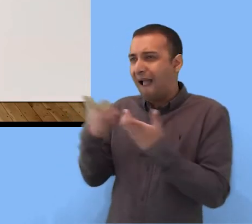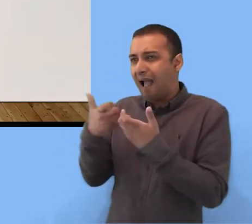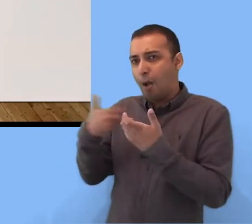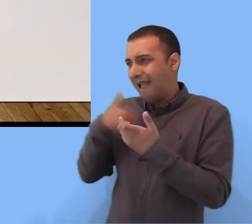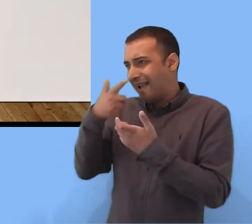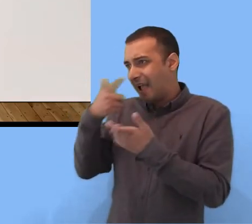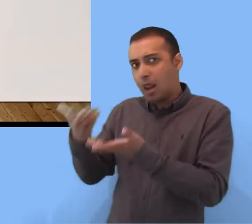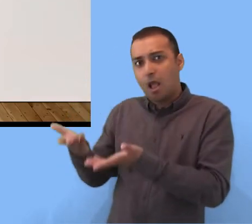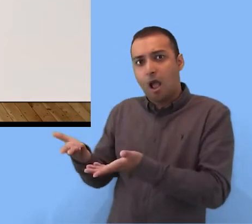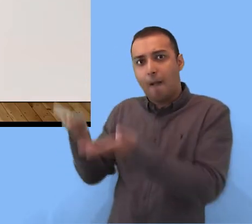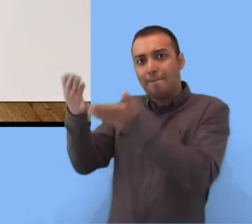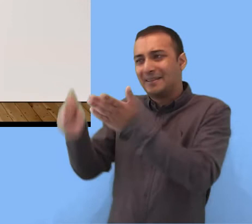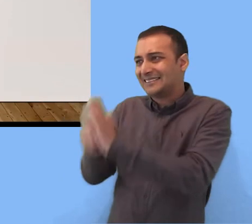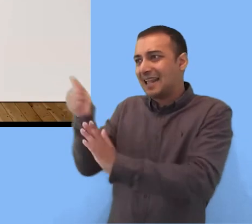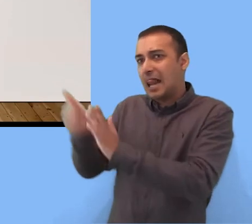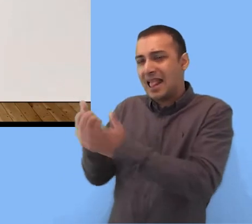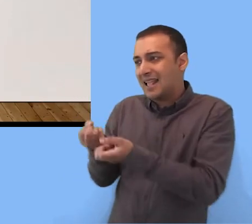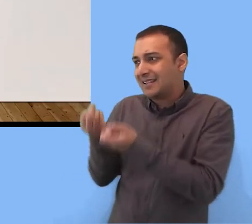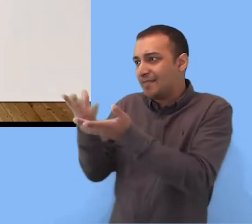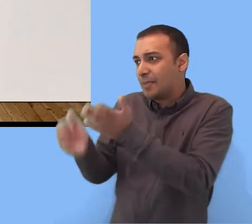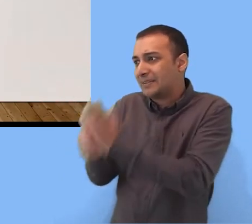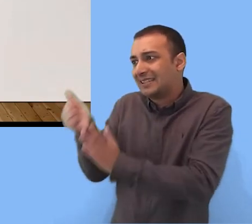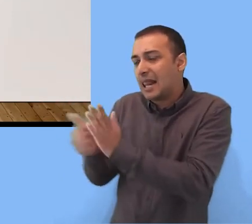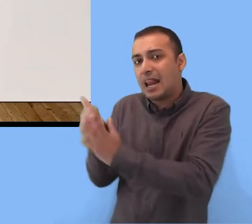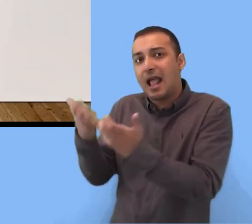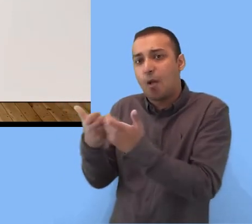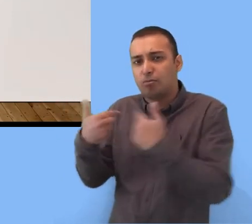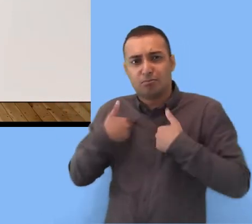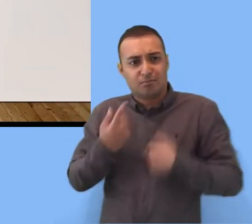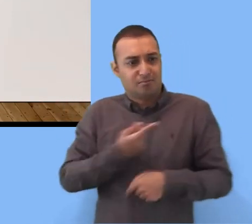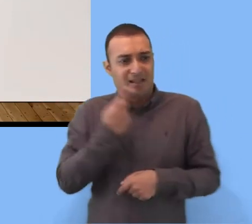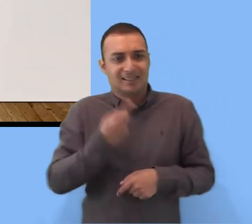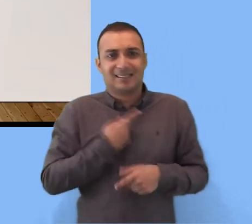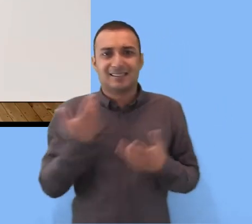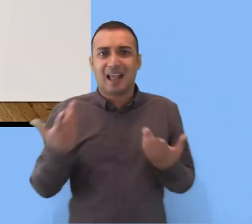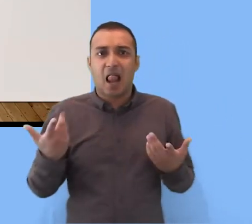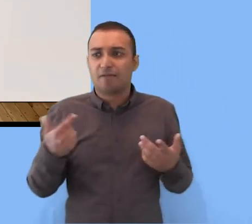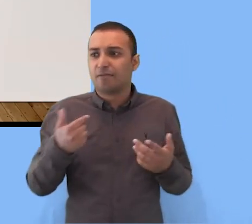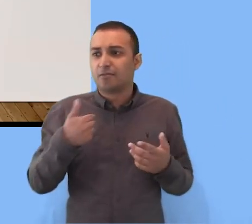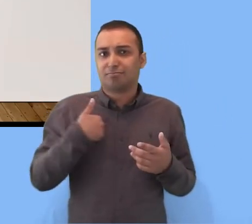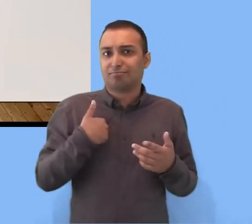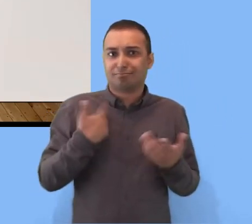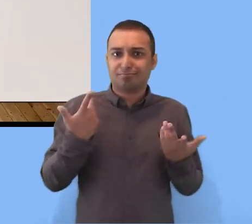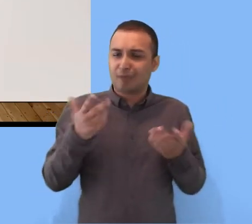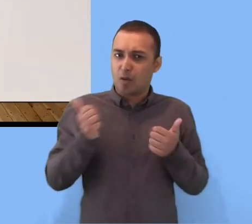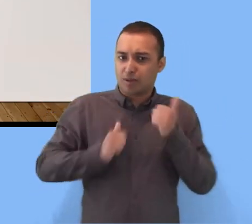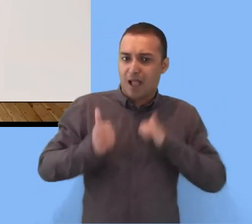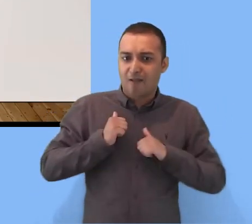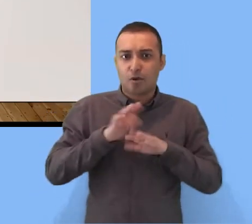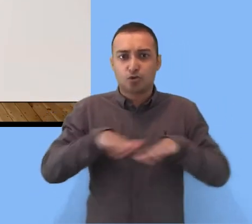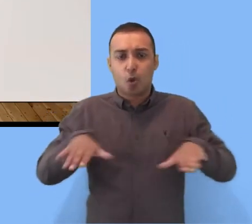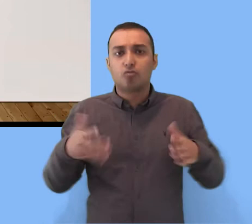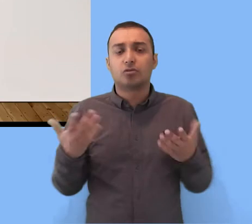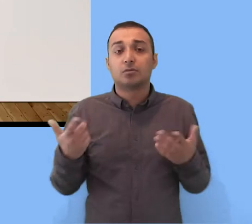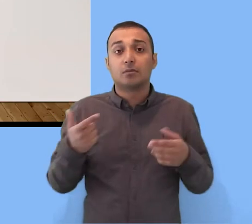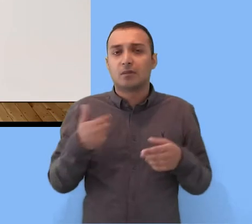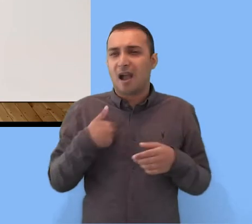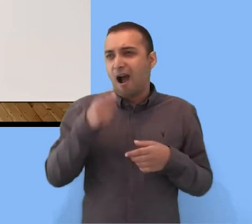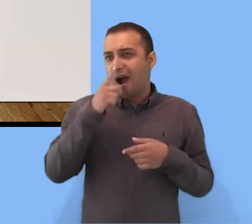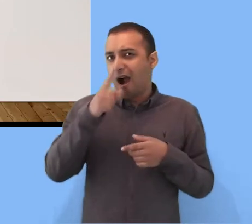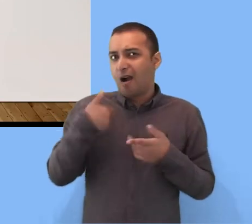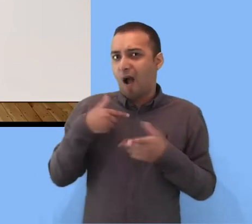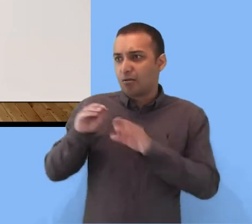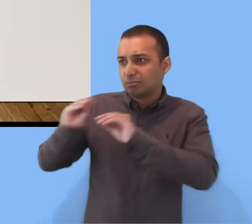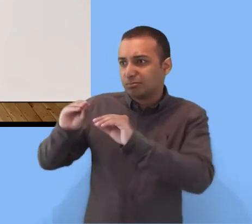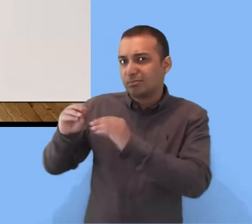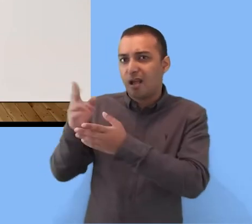to society, but I wouldn't pretend that I'm someone who can upskill other parents. I can talk to them. I can tell them about, oh